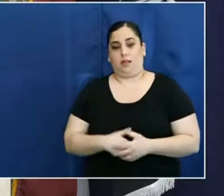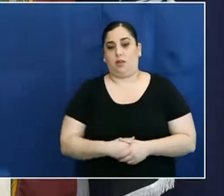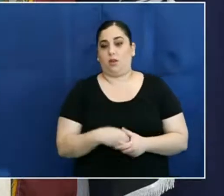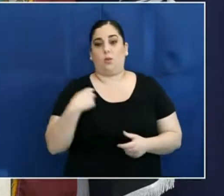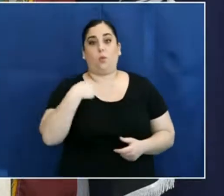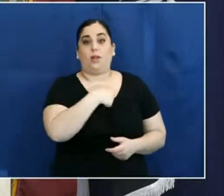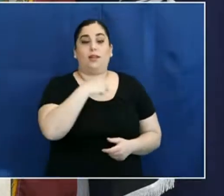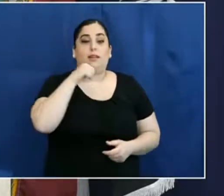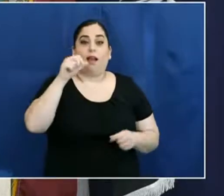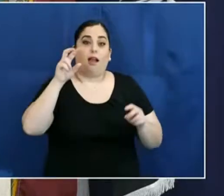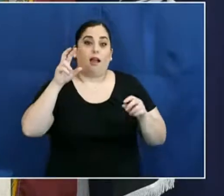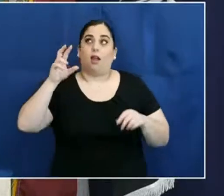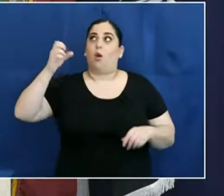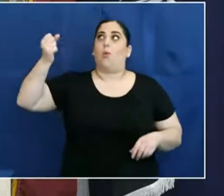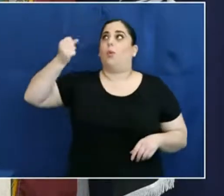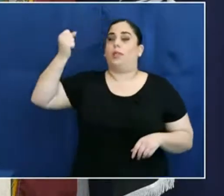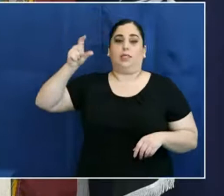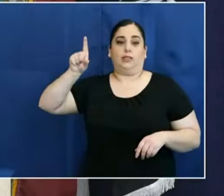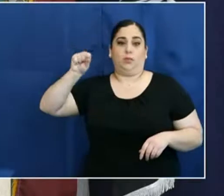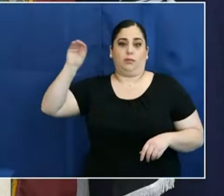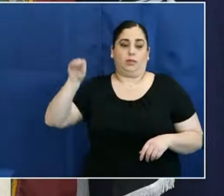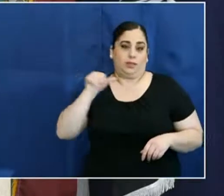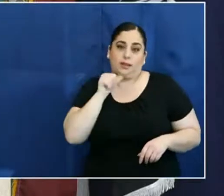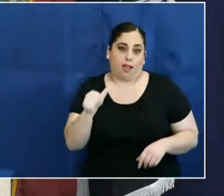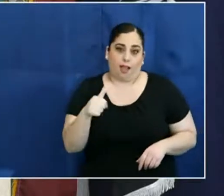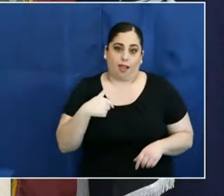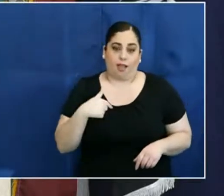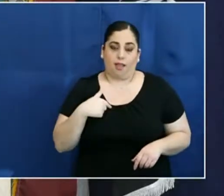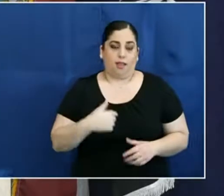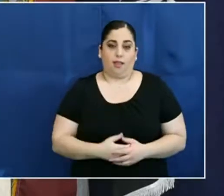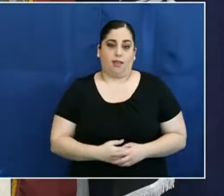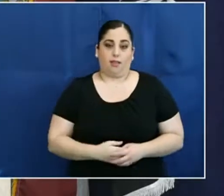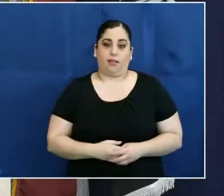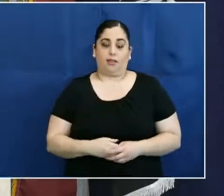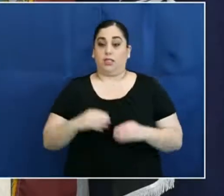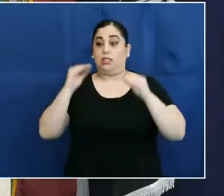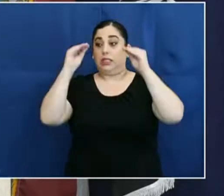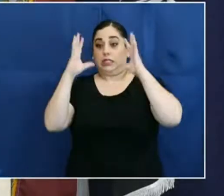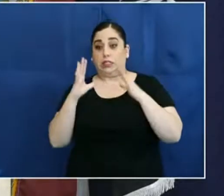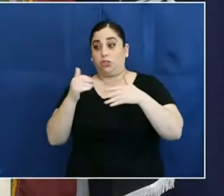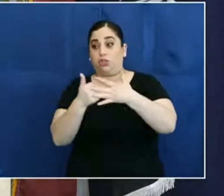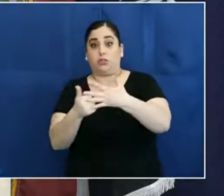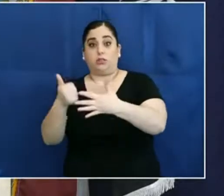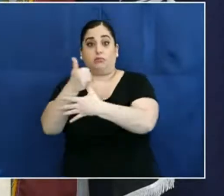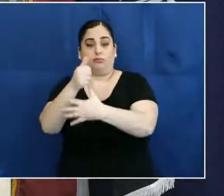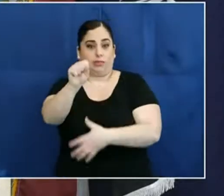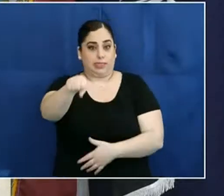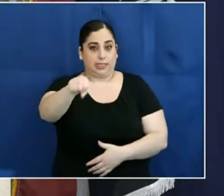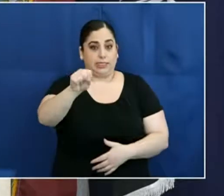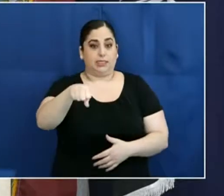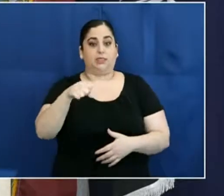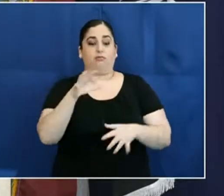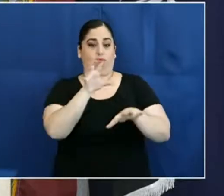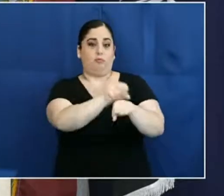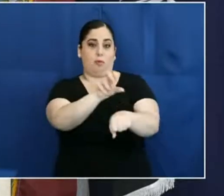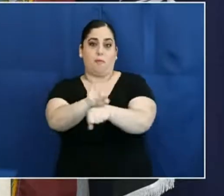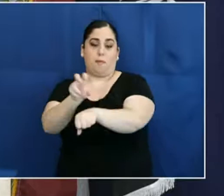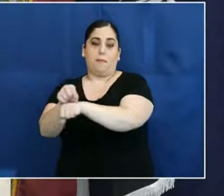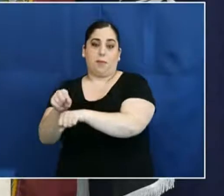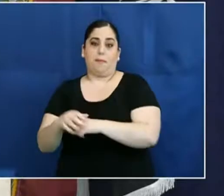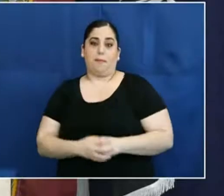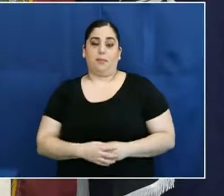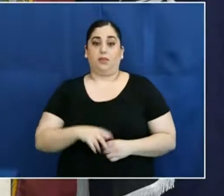of the appointments up to 20%. And if they aren't taken, then we redistribute them in the entire system. So we're not sitting on or holding any